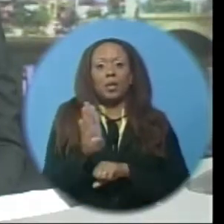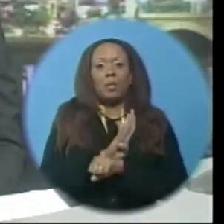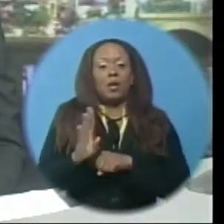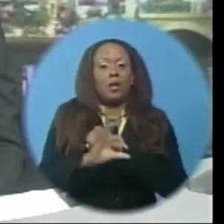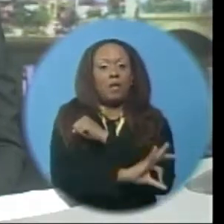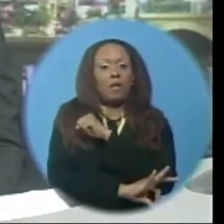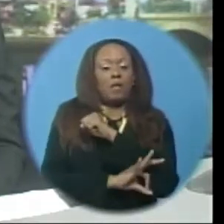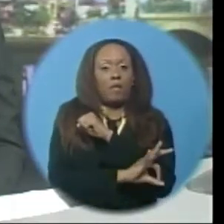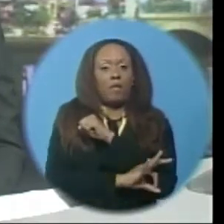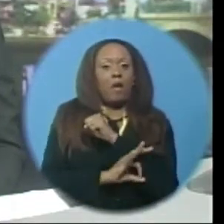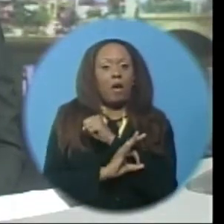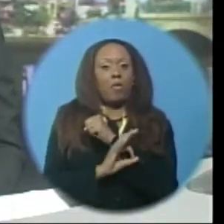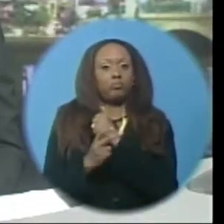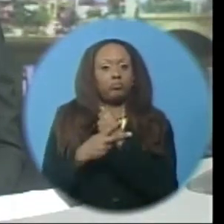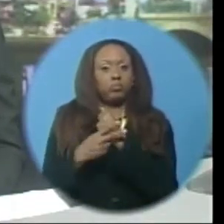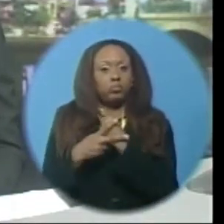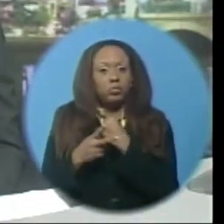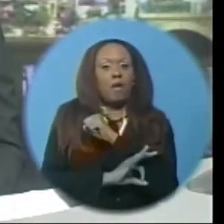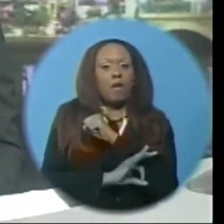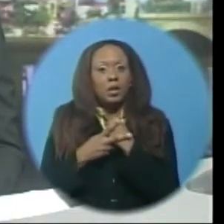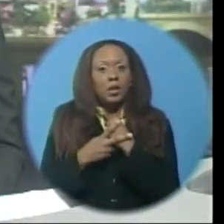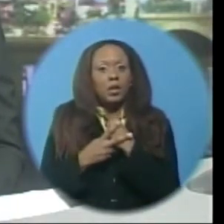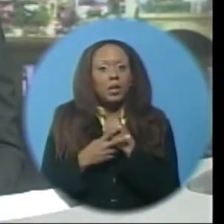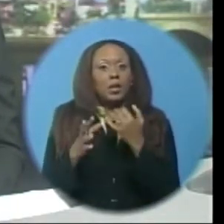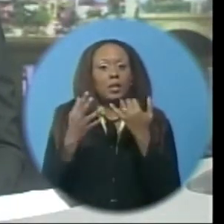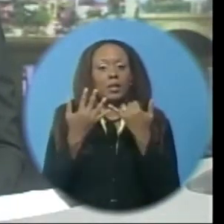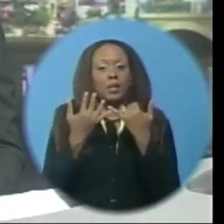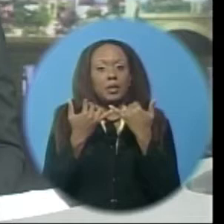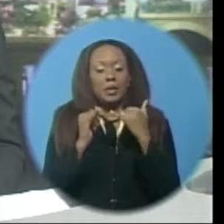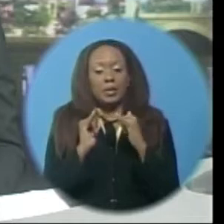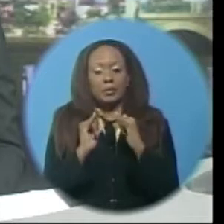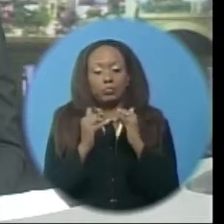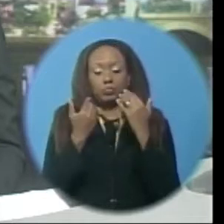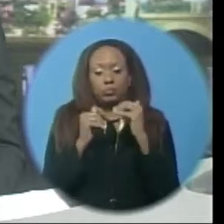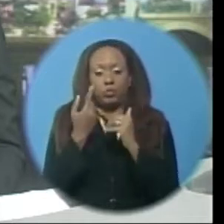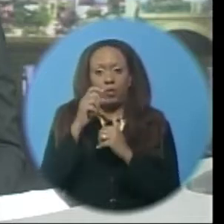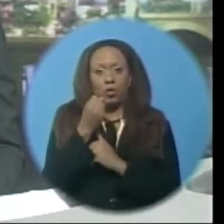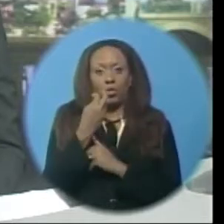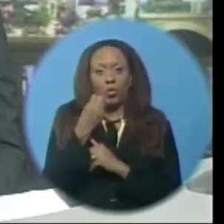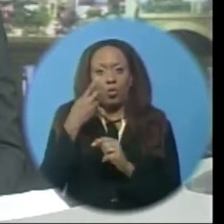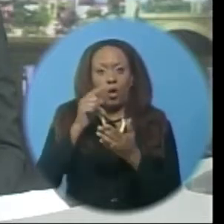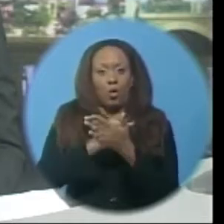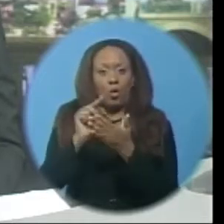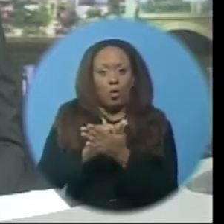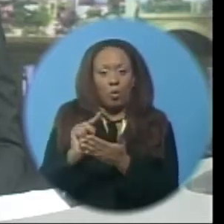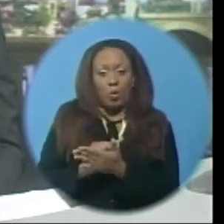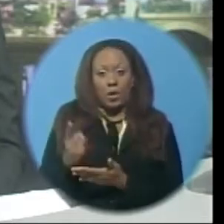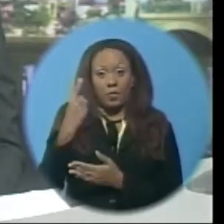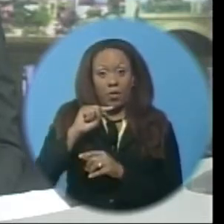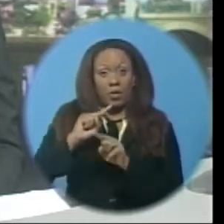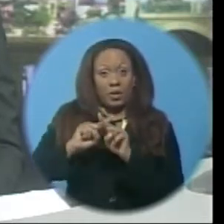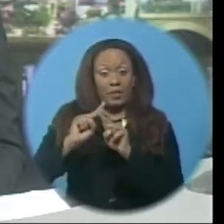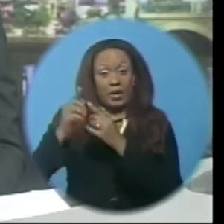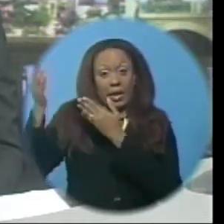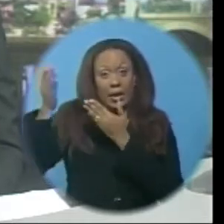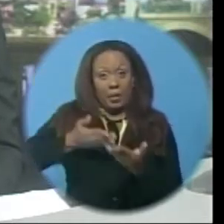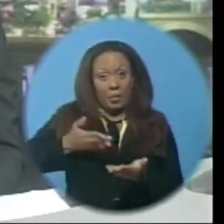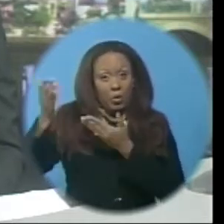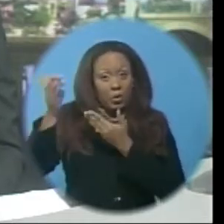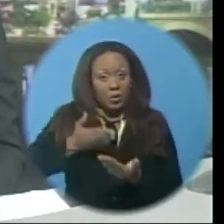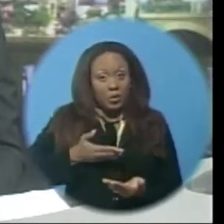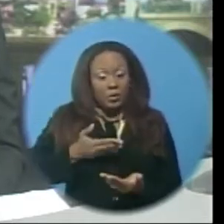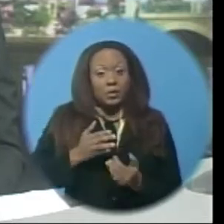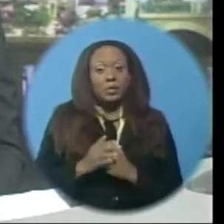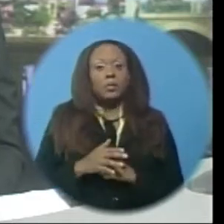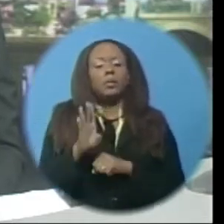Barbados foreign reserves remain below the international benchmark of 12% of imports. Central Bank Governor Clevinston Haynes has indicated